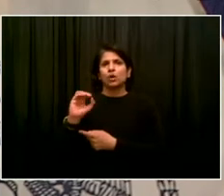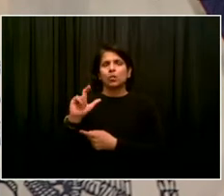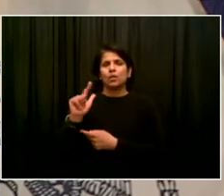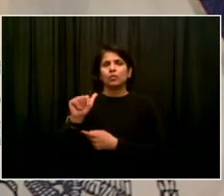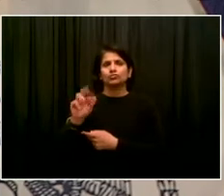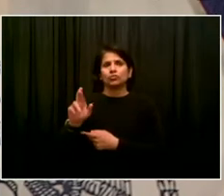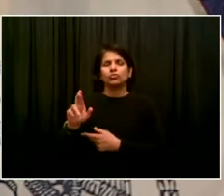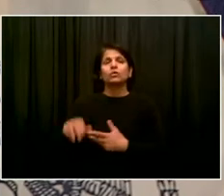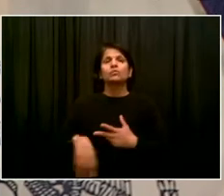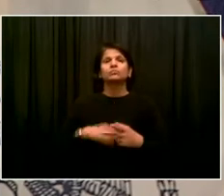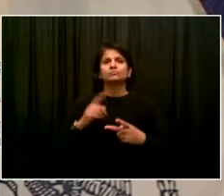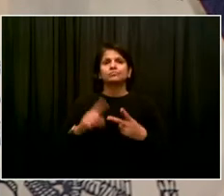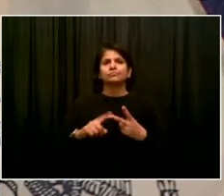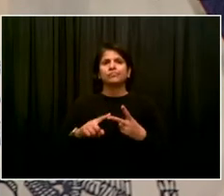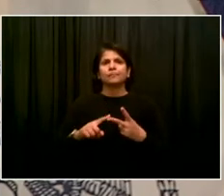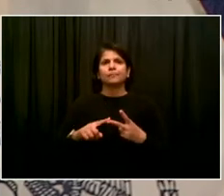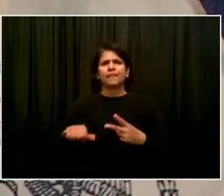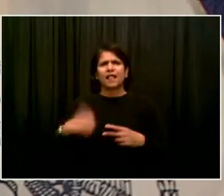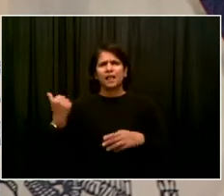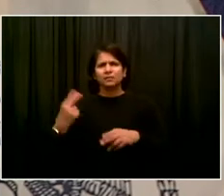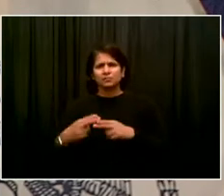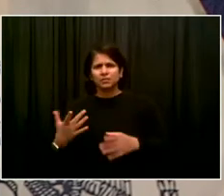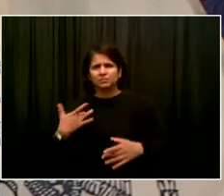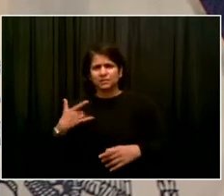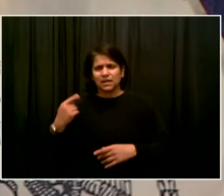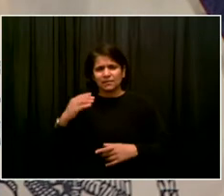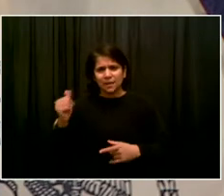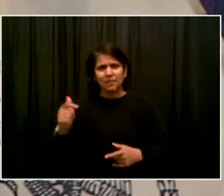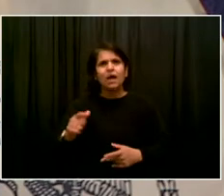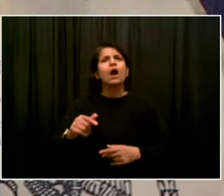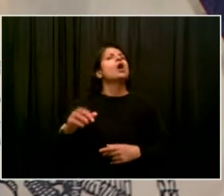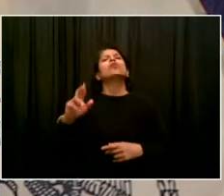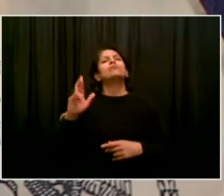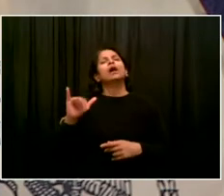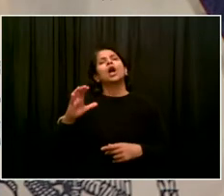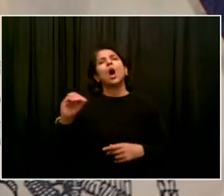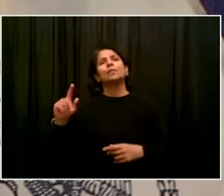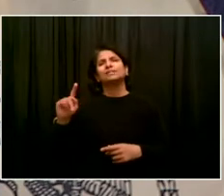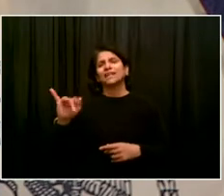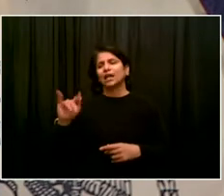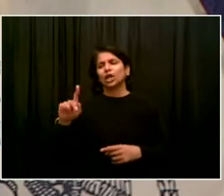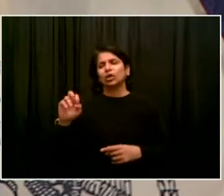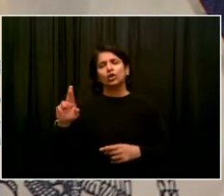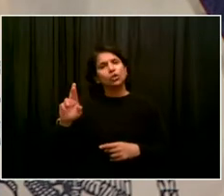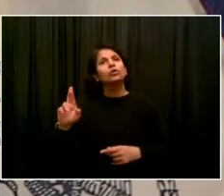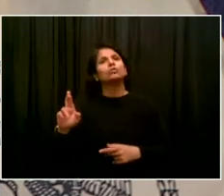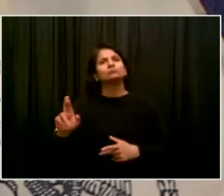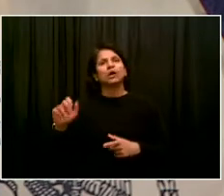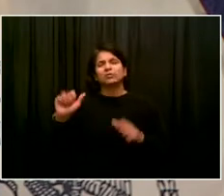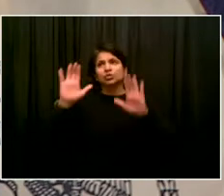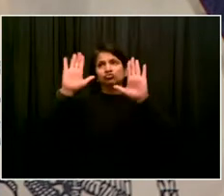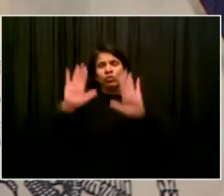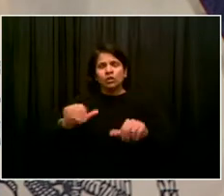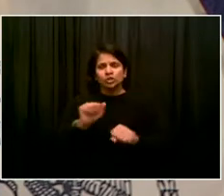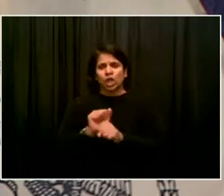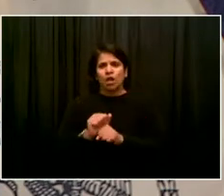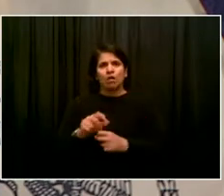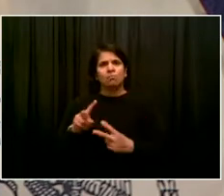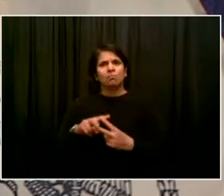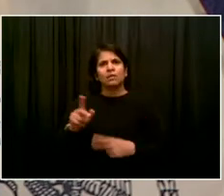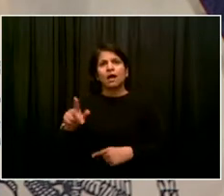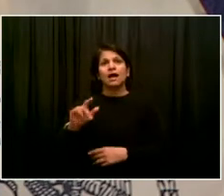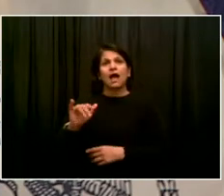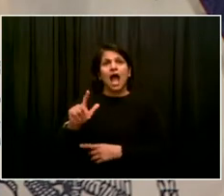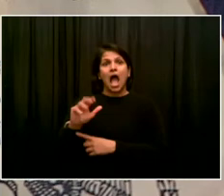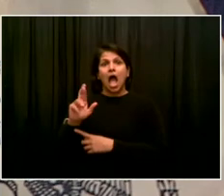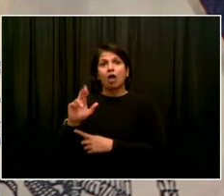Rigterink, who has done great, great work building this effort. Eric Cumberbatch, who's been working with organizations